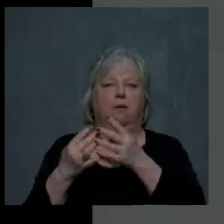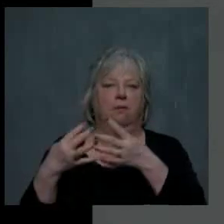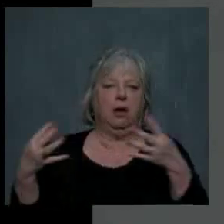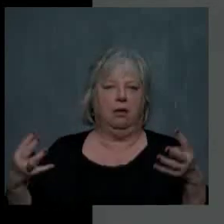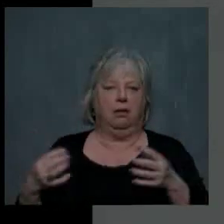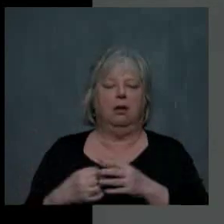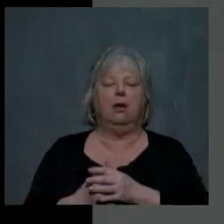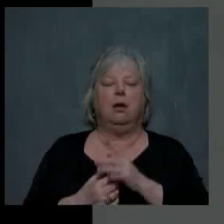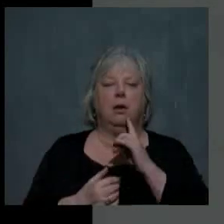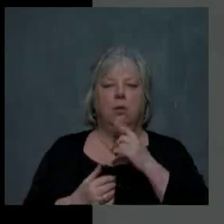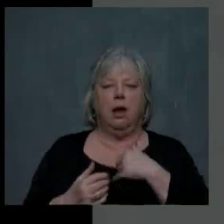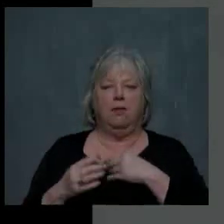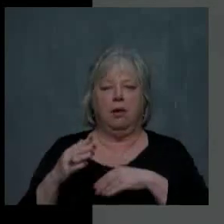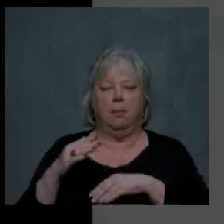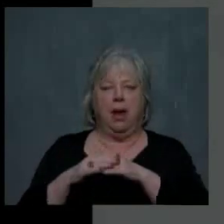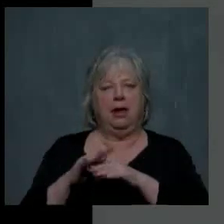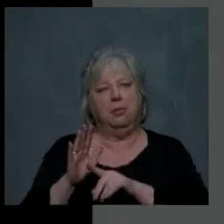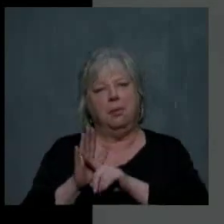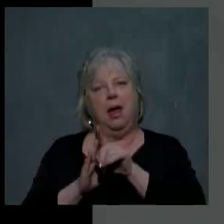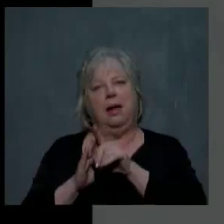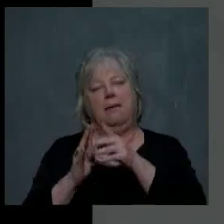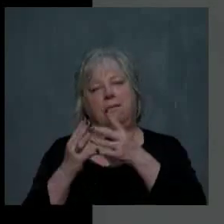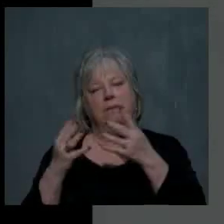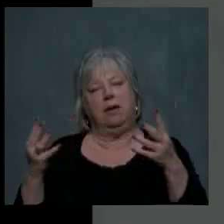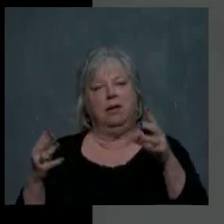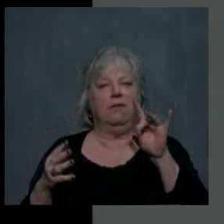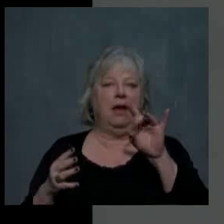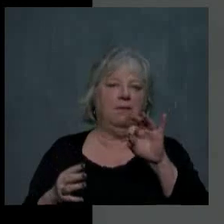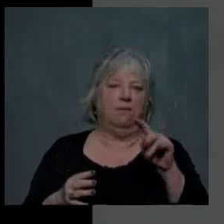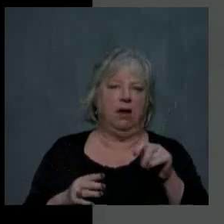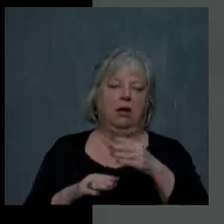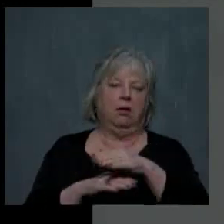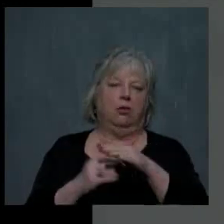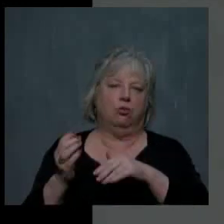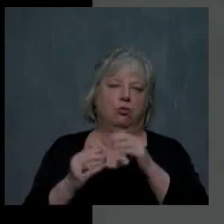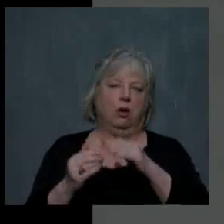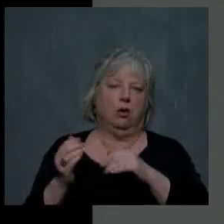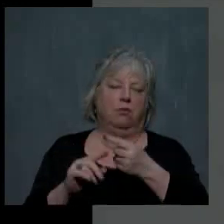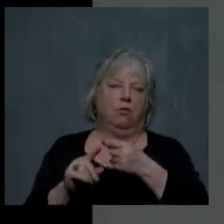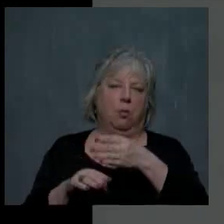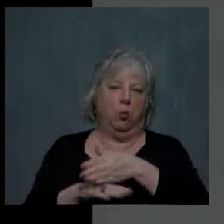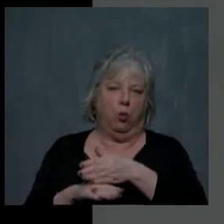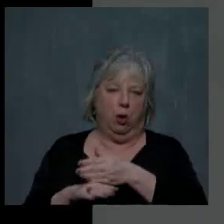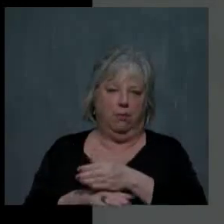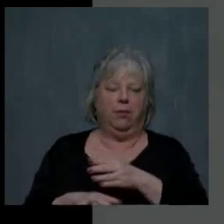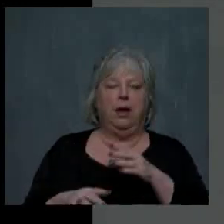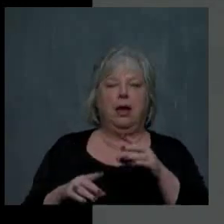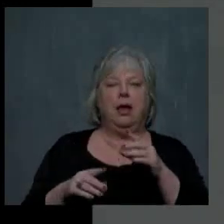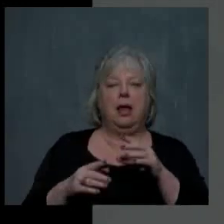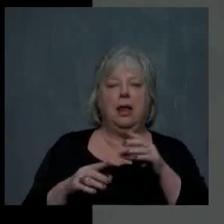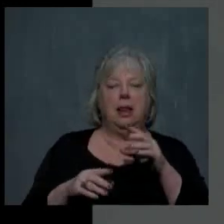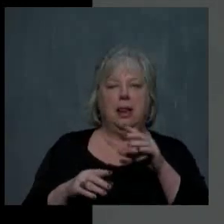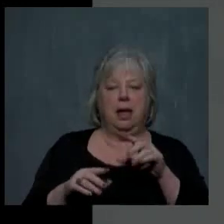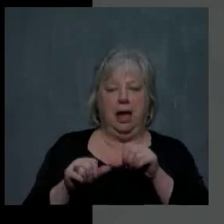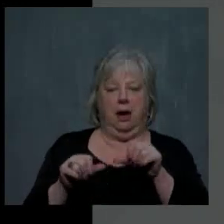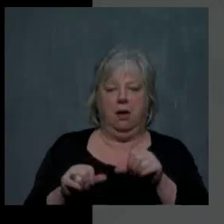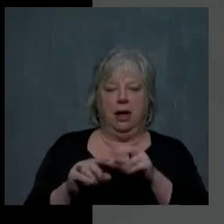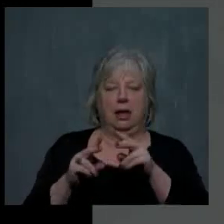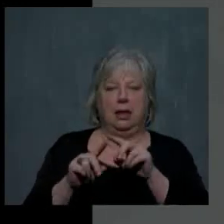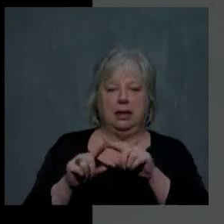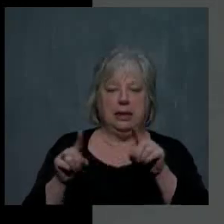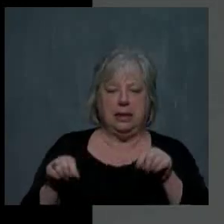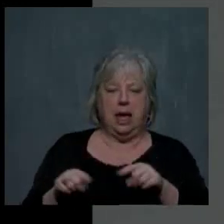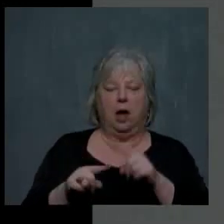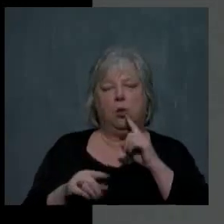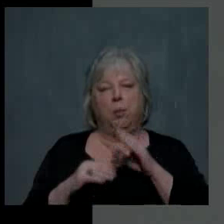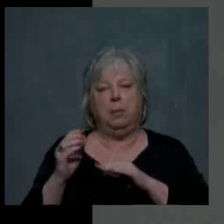a maximum fence height of 8 feet constructed of wood. The subdivision sign will be incorporated into the brick fence. The sign